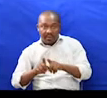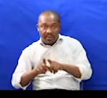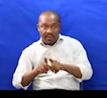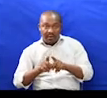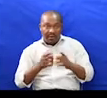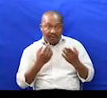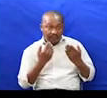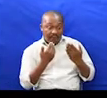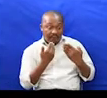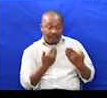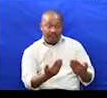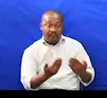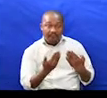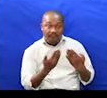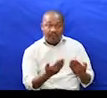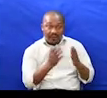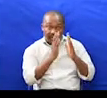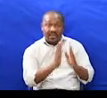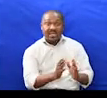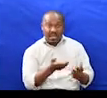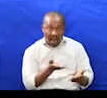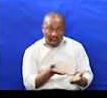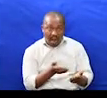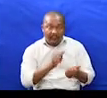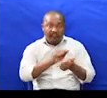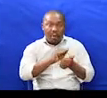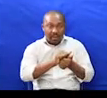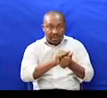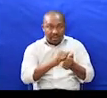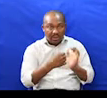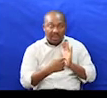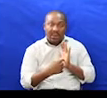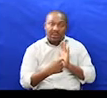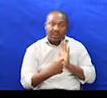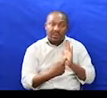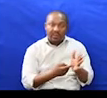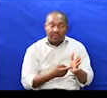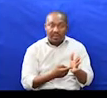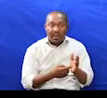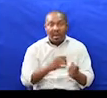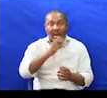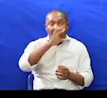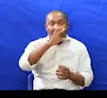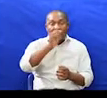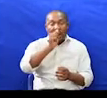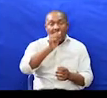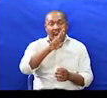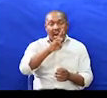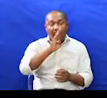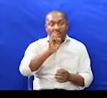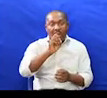physical and physical properties. Example, carbon, there